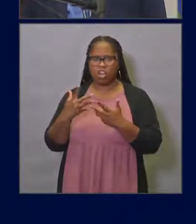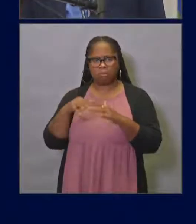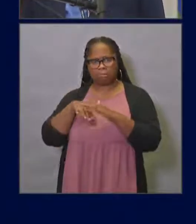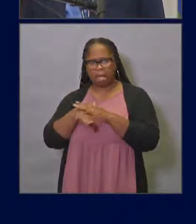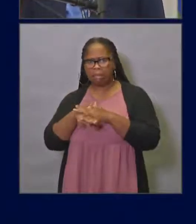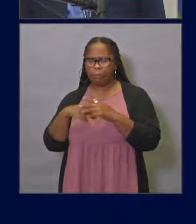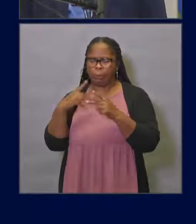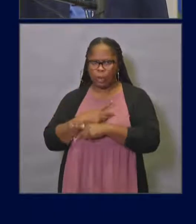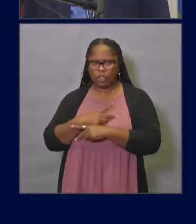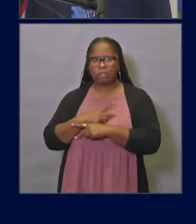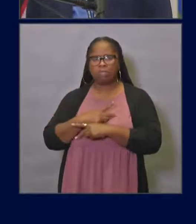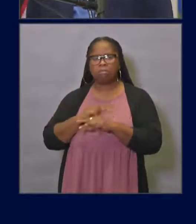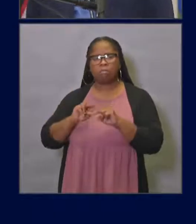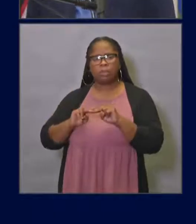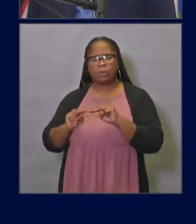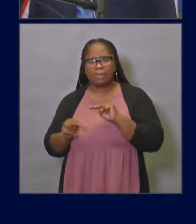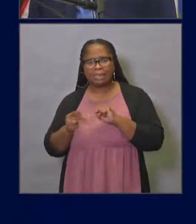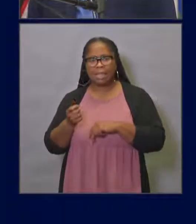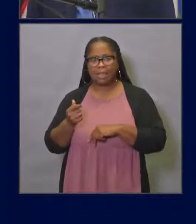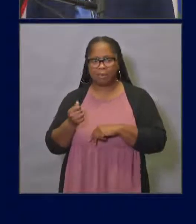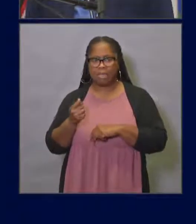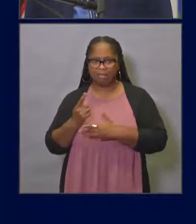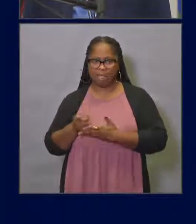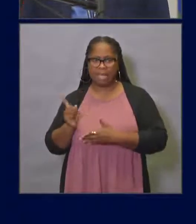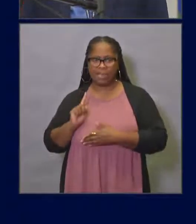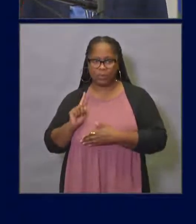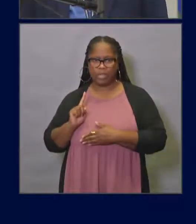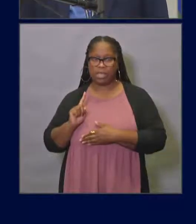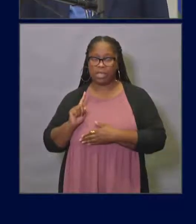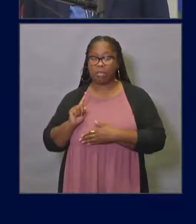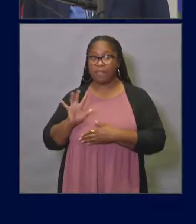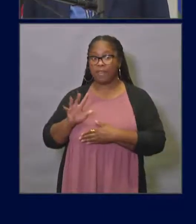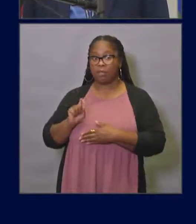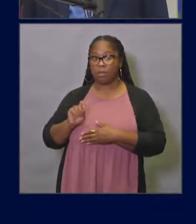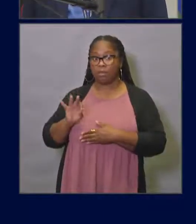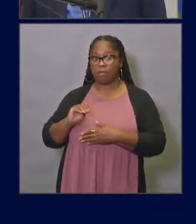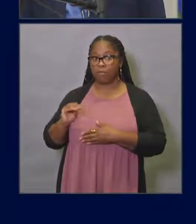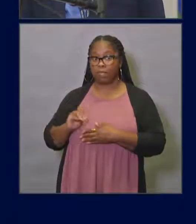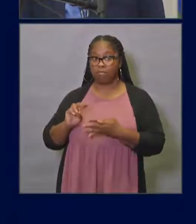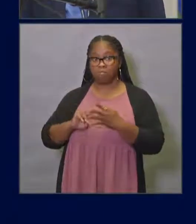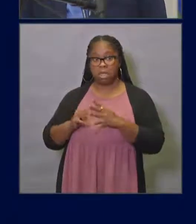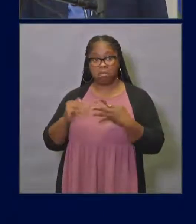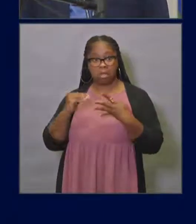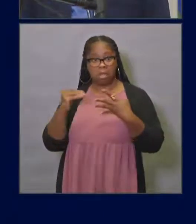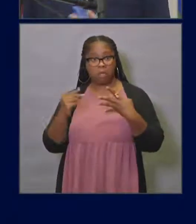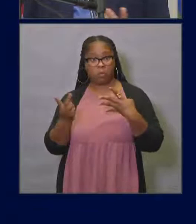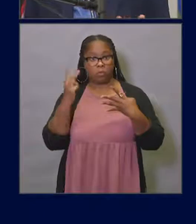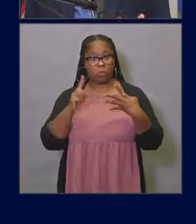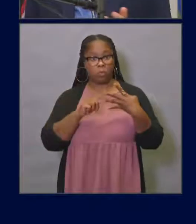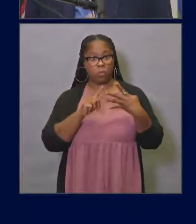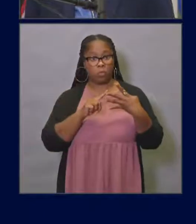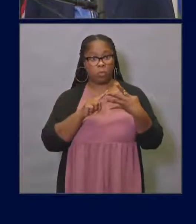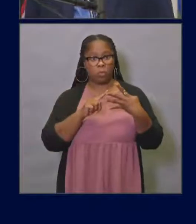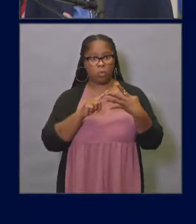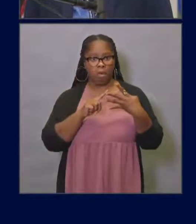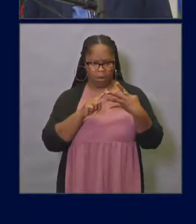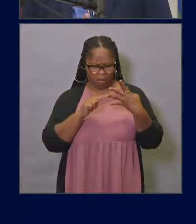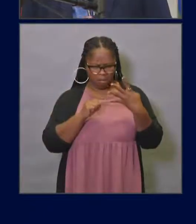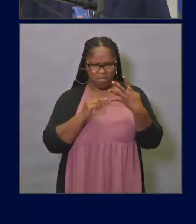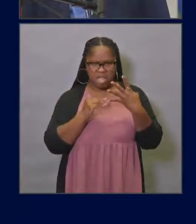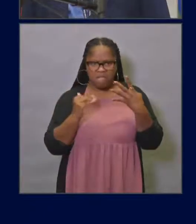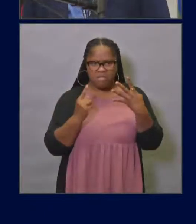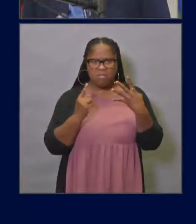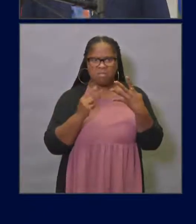to 5.9%. Placing us in Tier 2 for this metric. But as a reminder, the